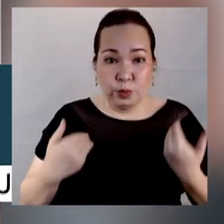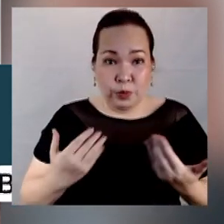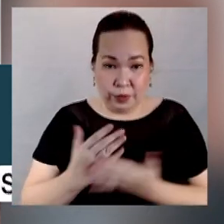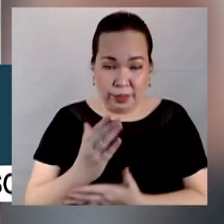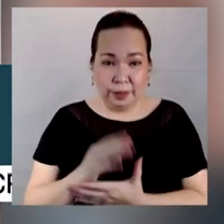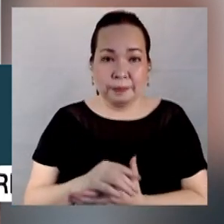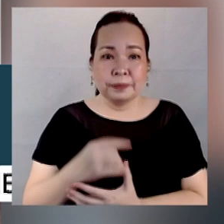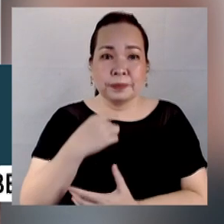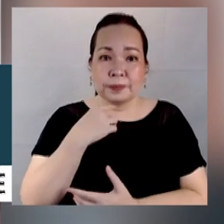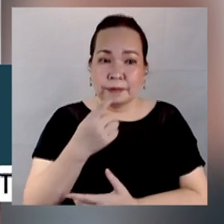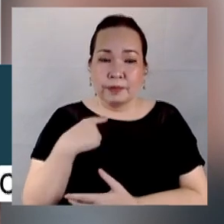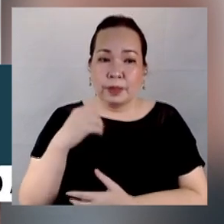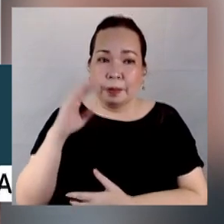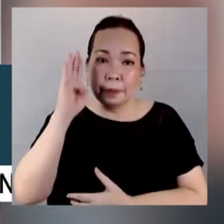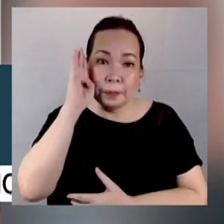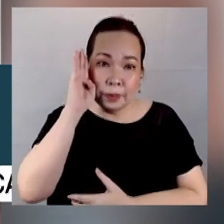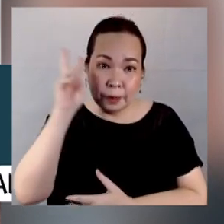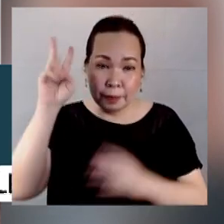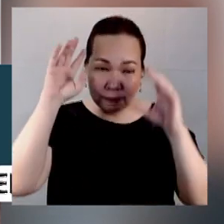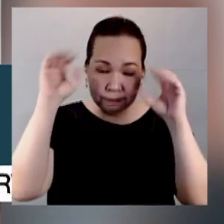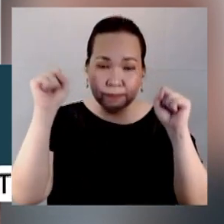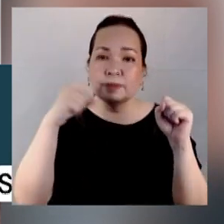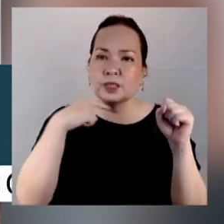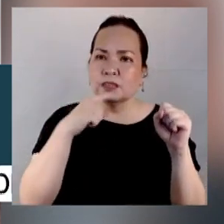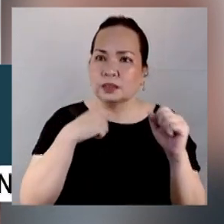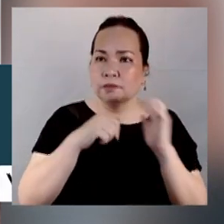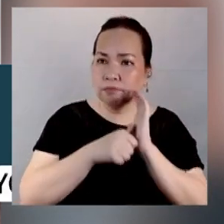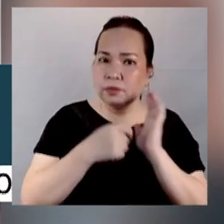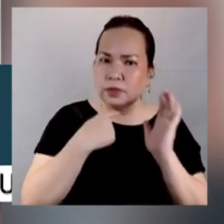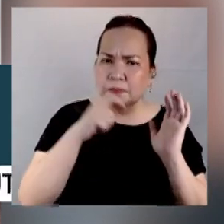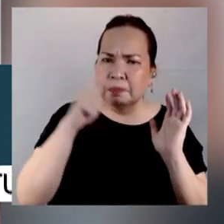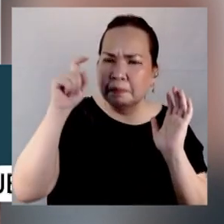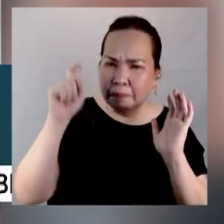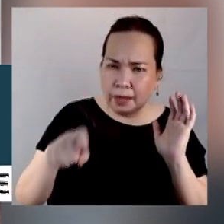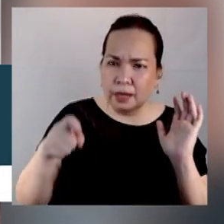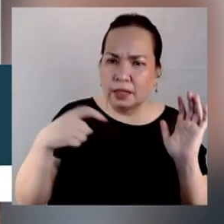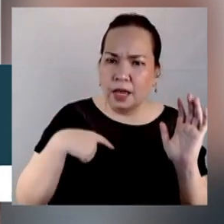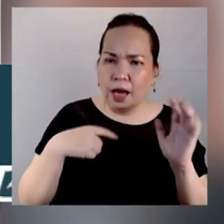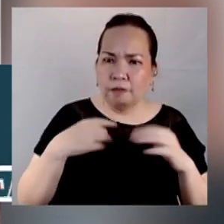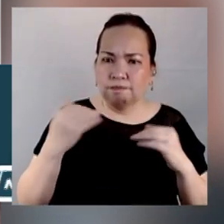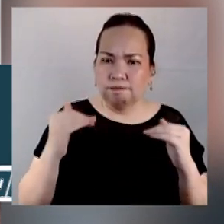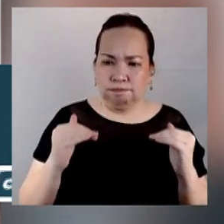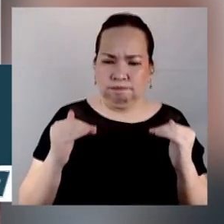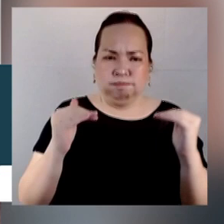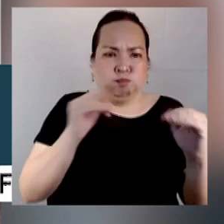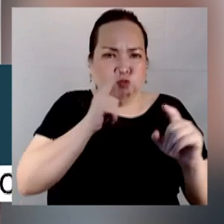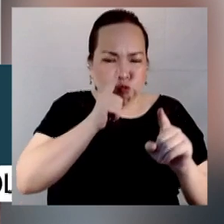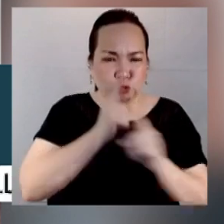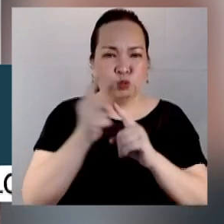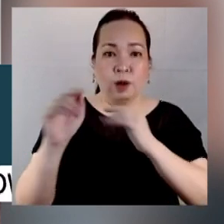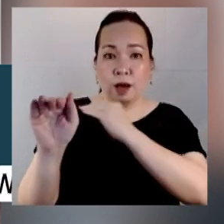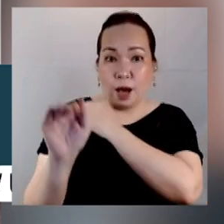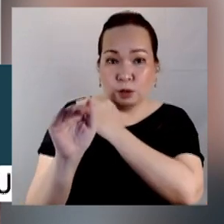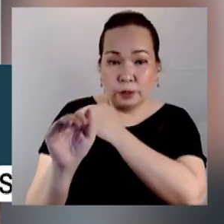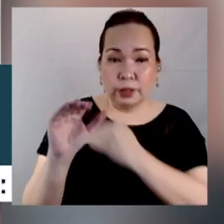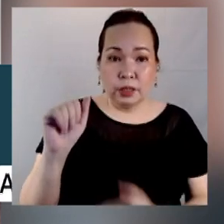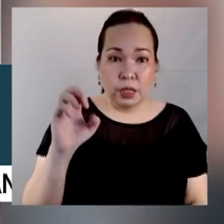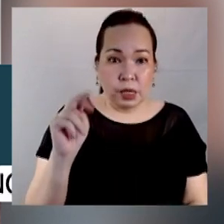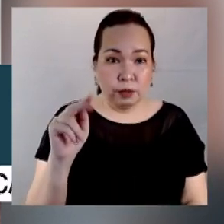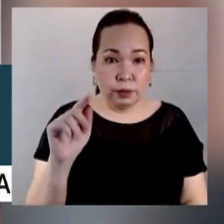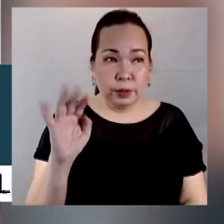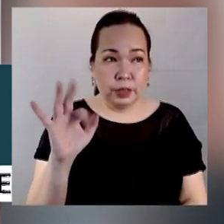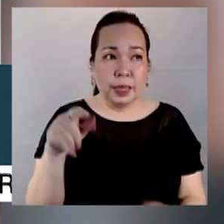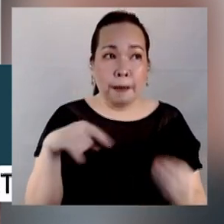that Marcos also mentioned the importance of, again, ensuring the high level of accountability when it comes to human rights. Now,